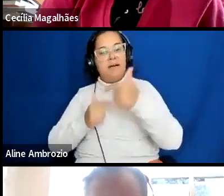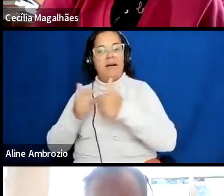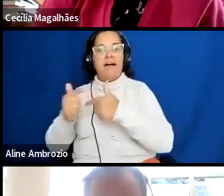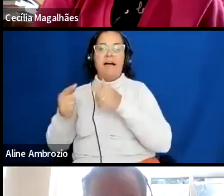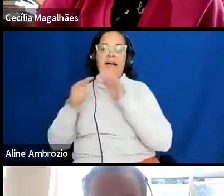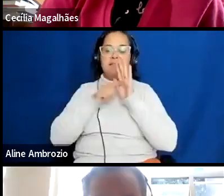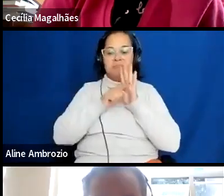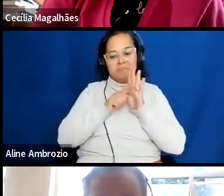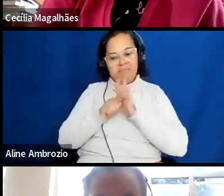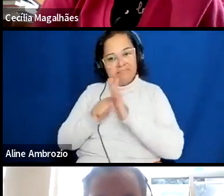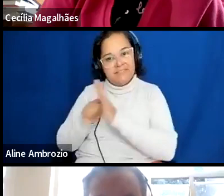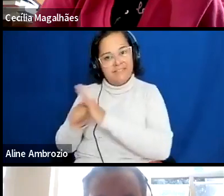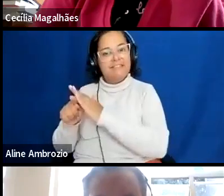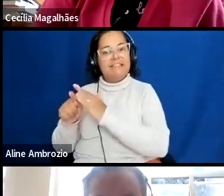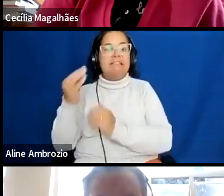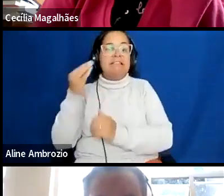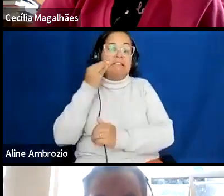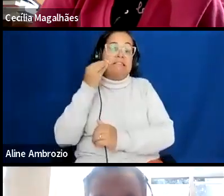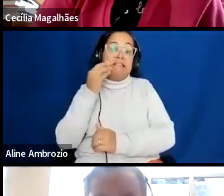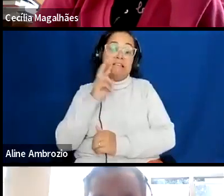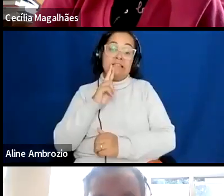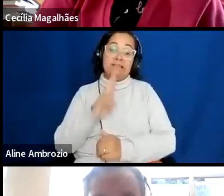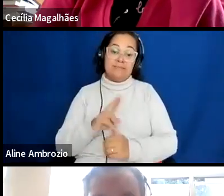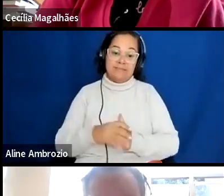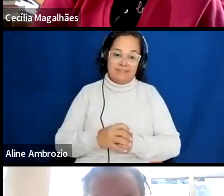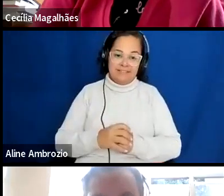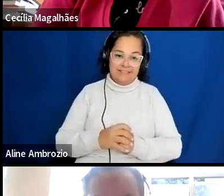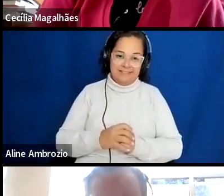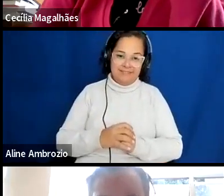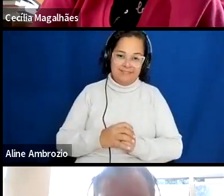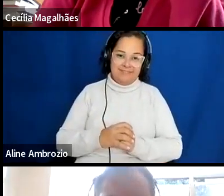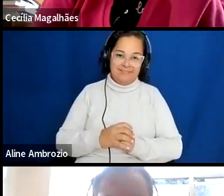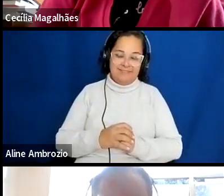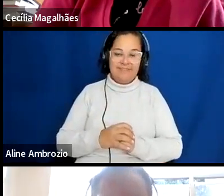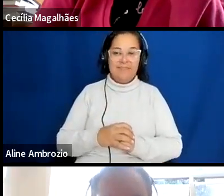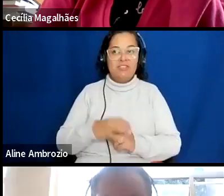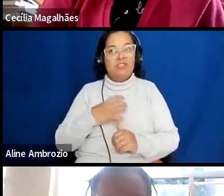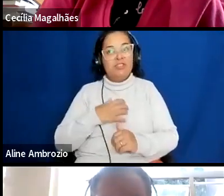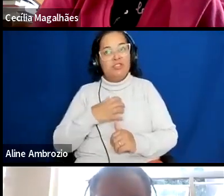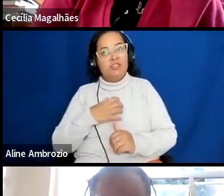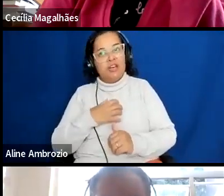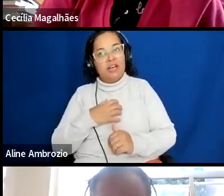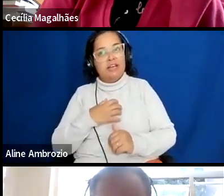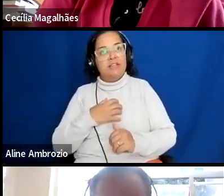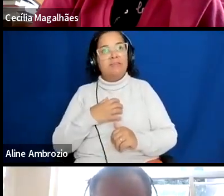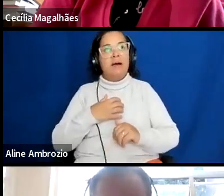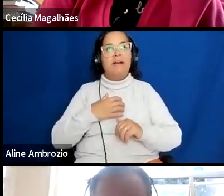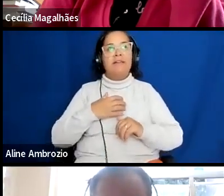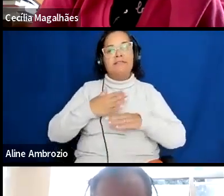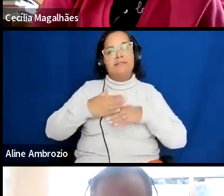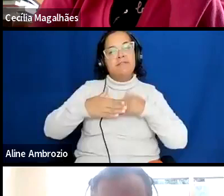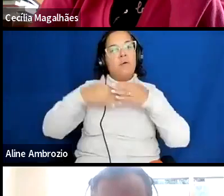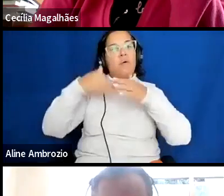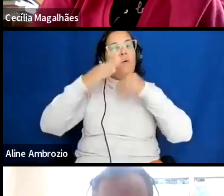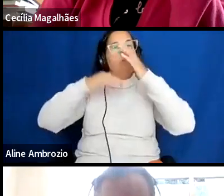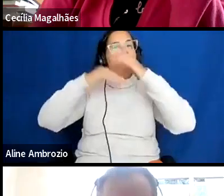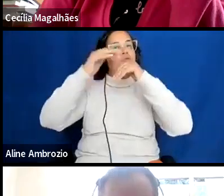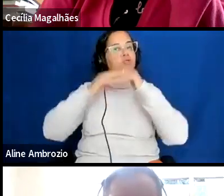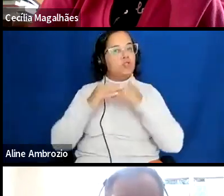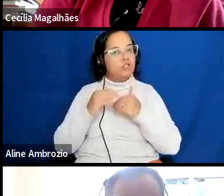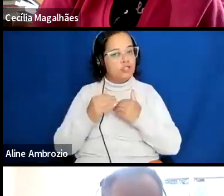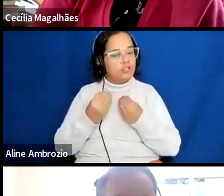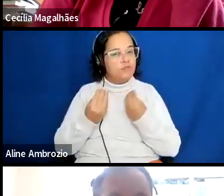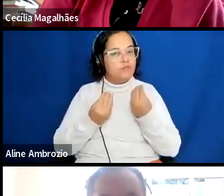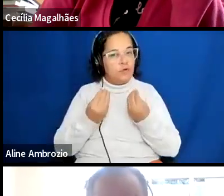answer that question probably more constructively than I can. In other words, we need to look at his attempts